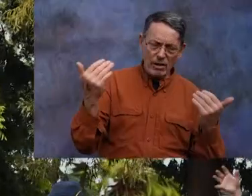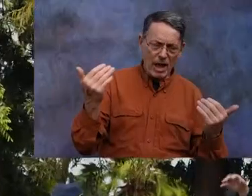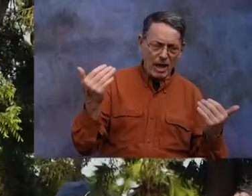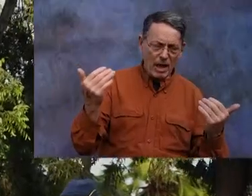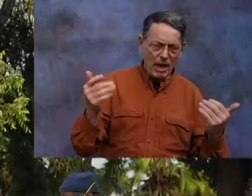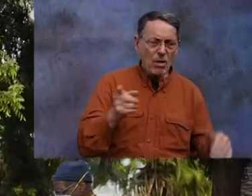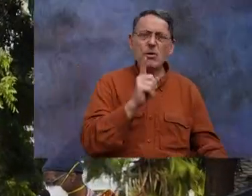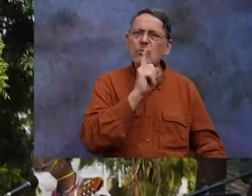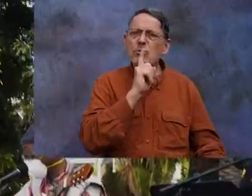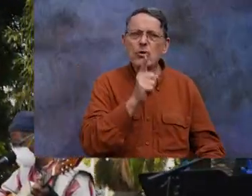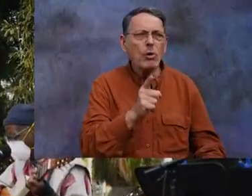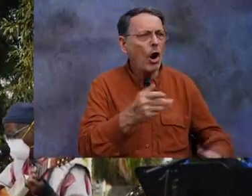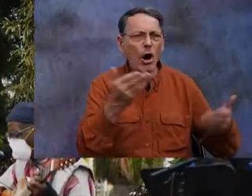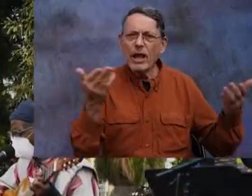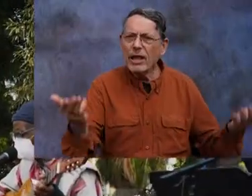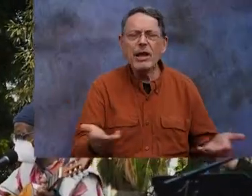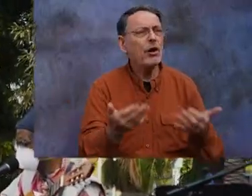Be here now.